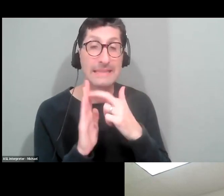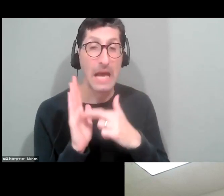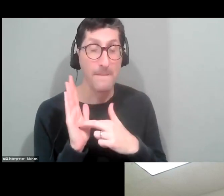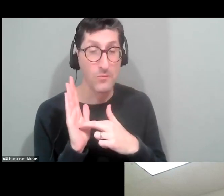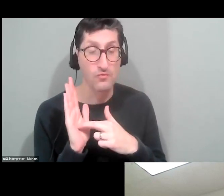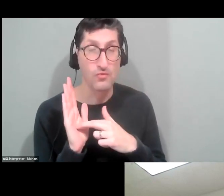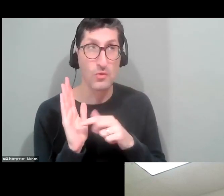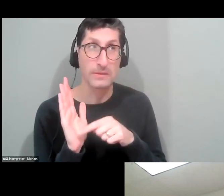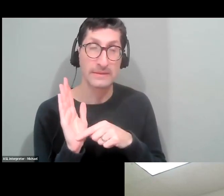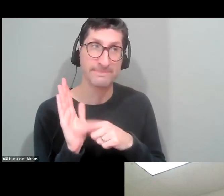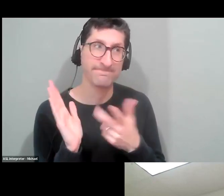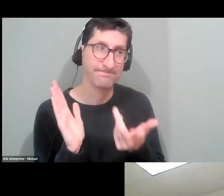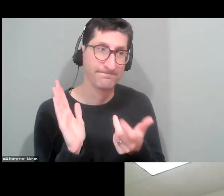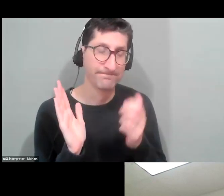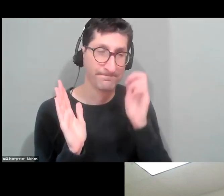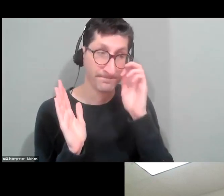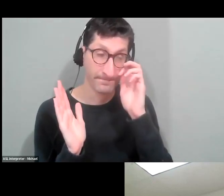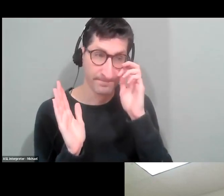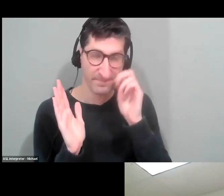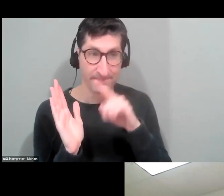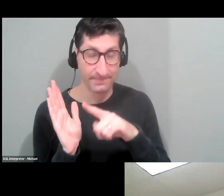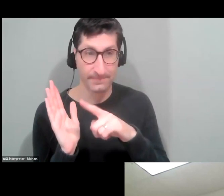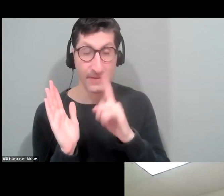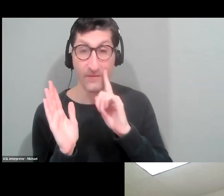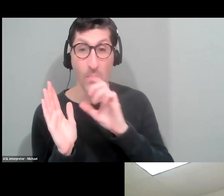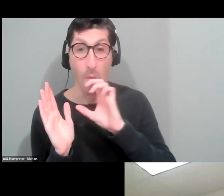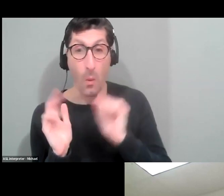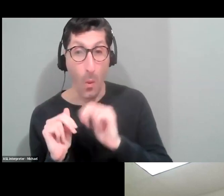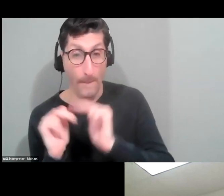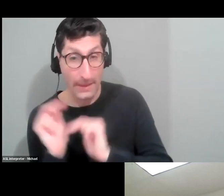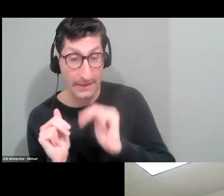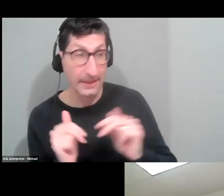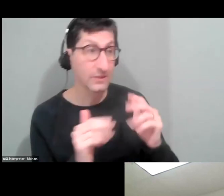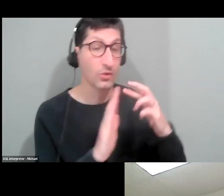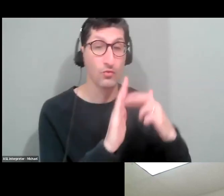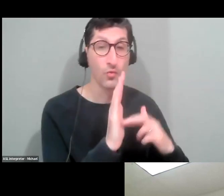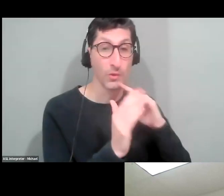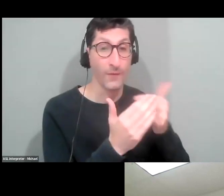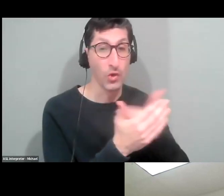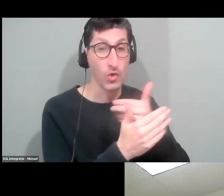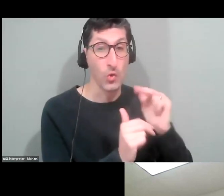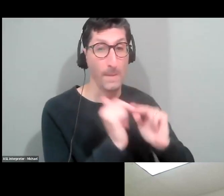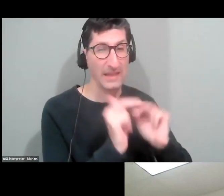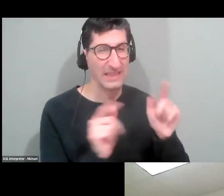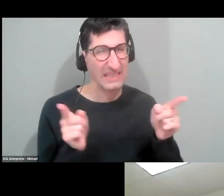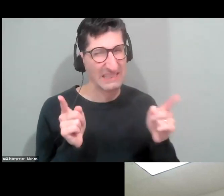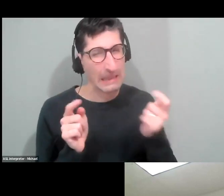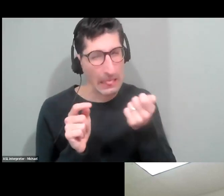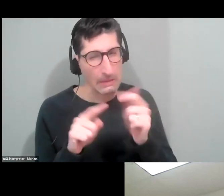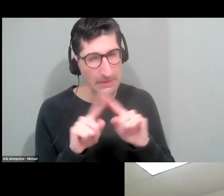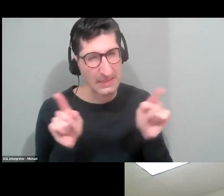of whether something is relatively new construction versus whether something is older in terms of the physical